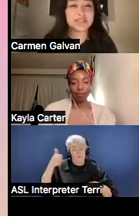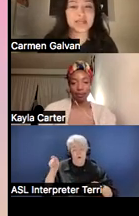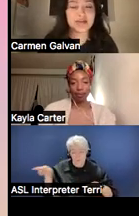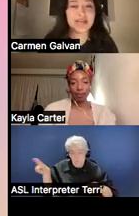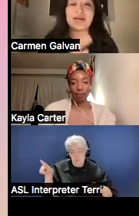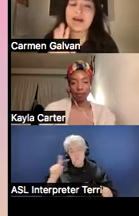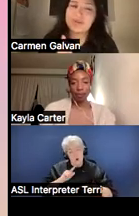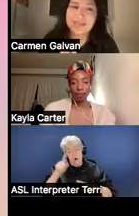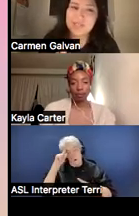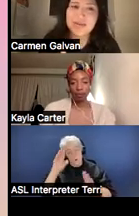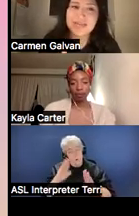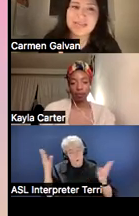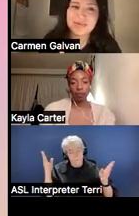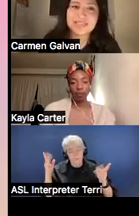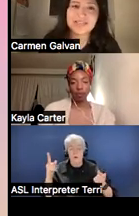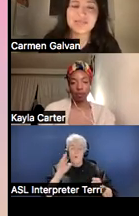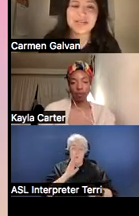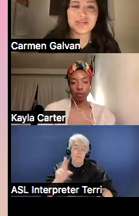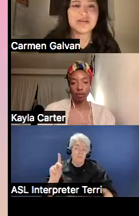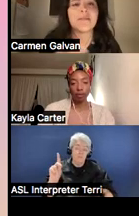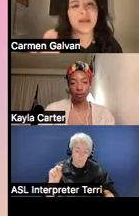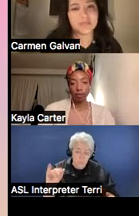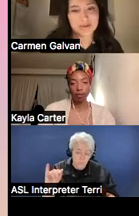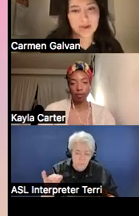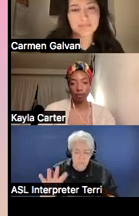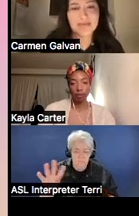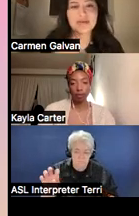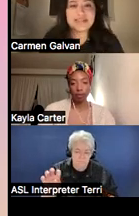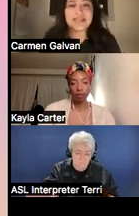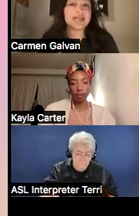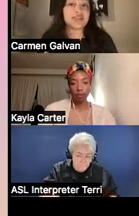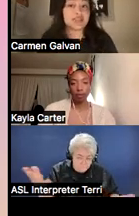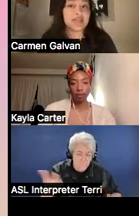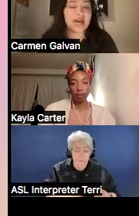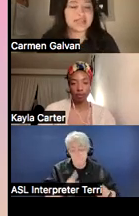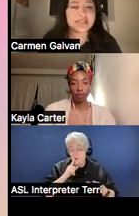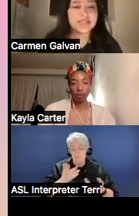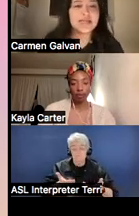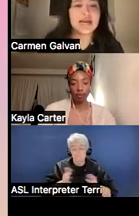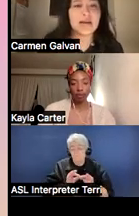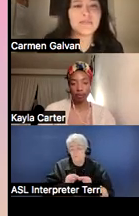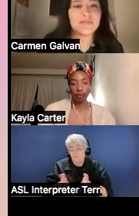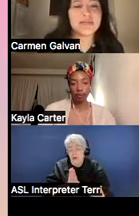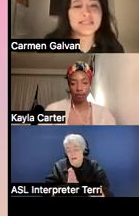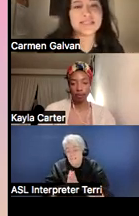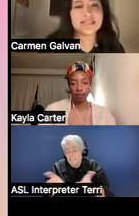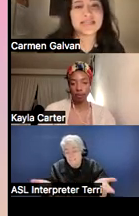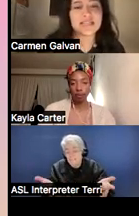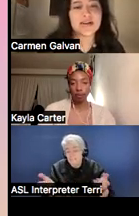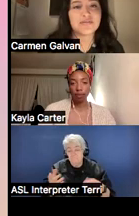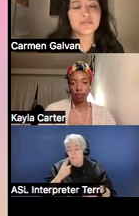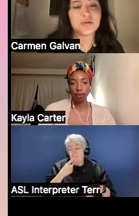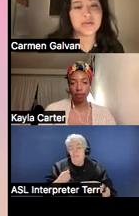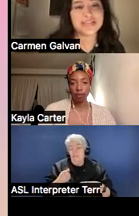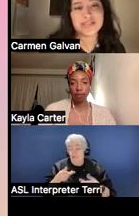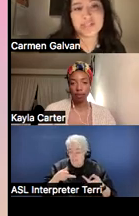open to hearing it. Now, will they do anything with this information? Maybe not. But I always say it's good to ask because it does allow